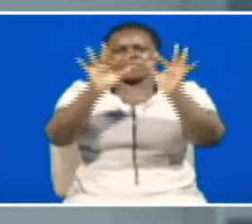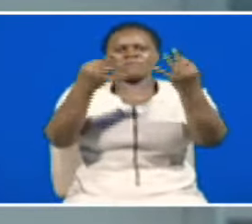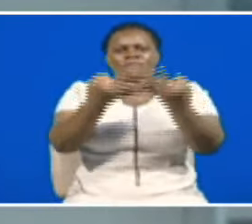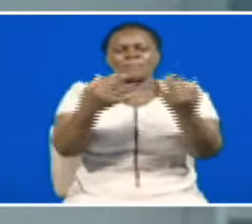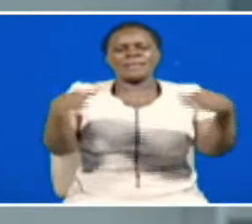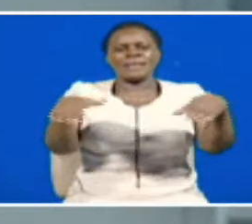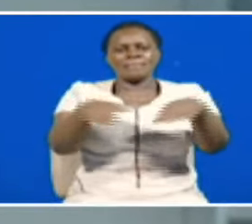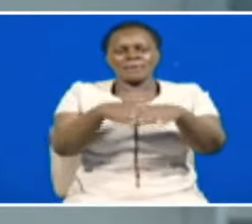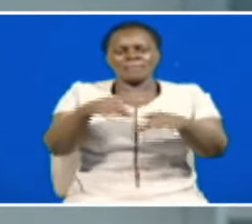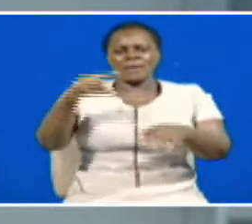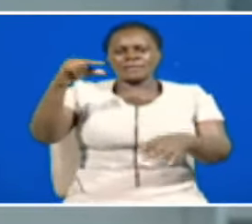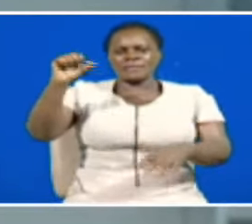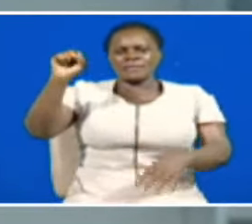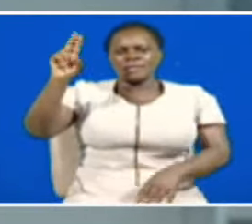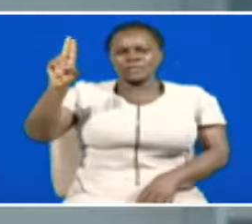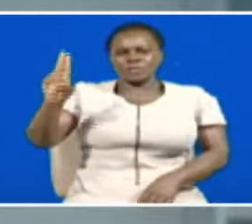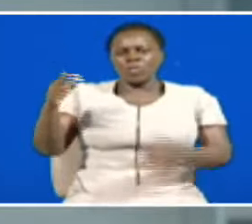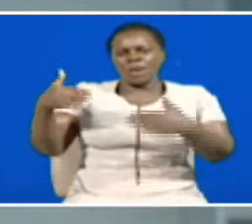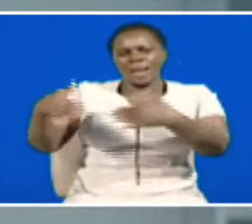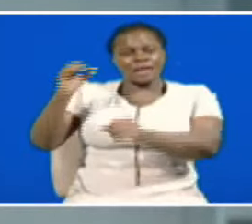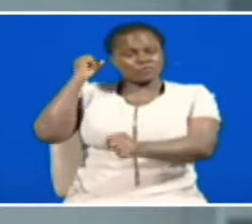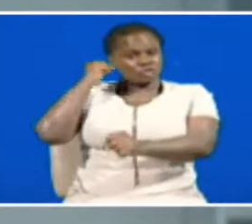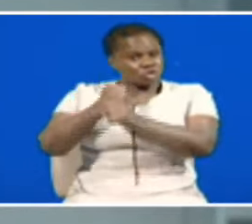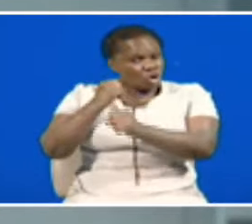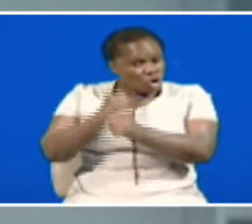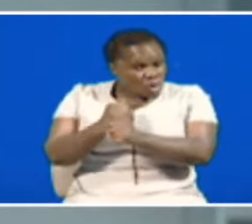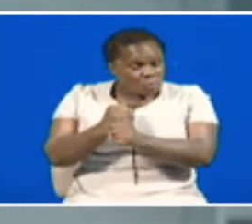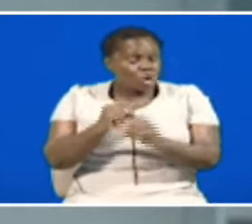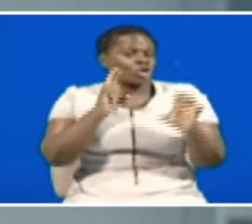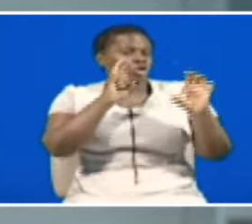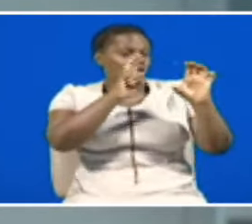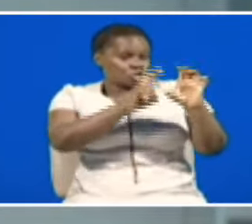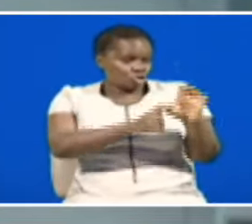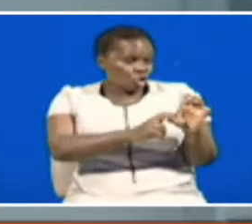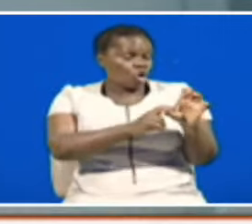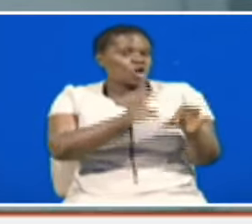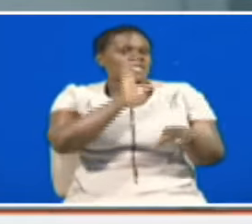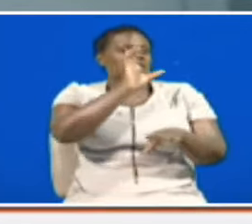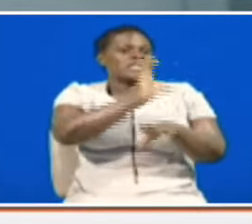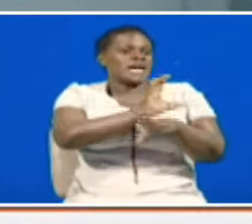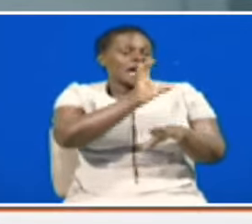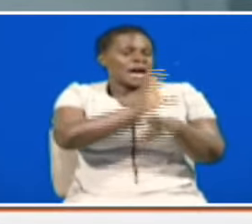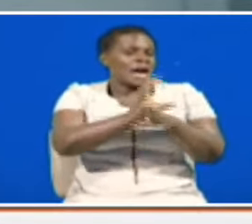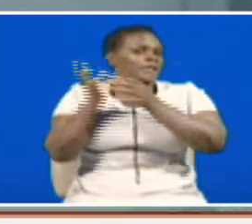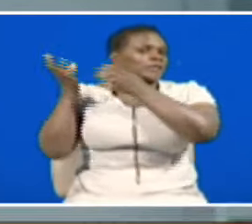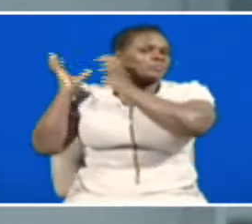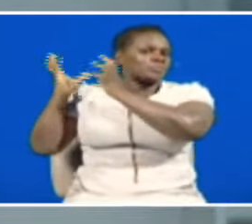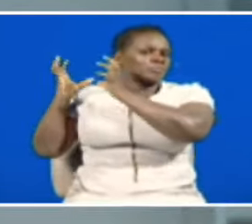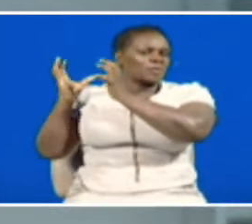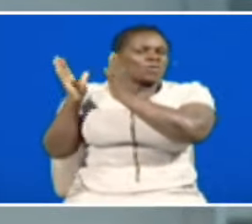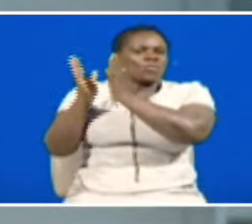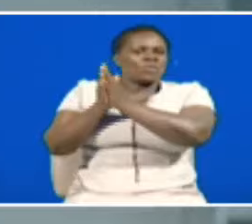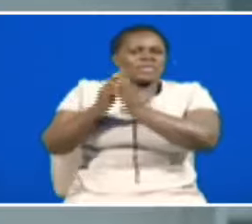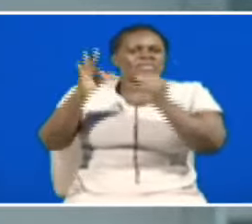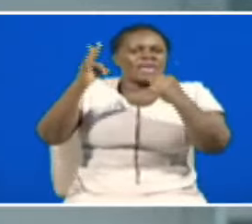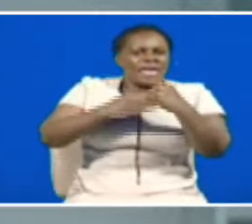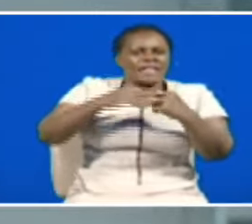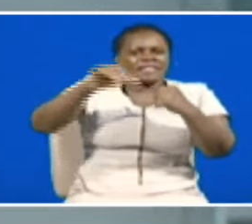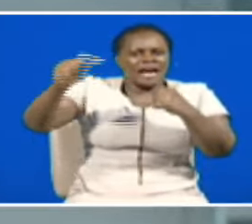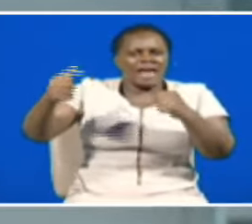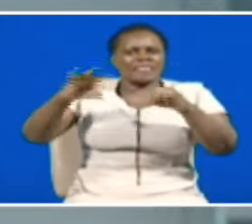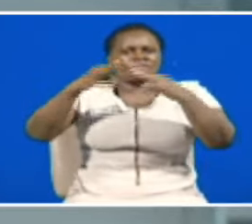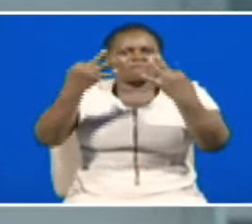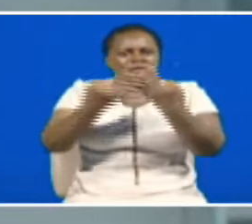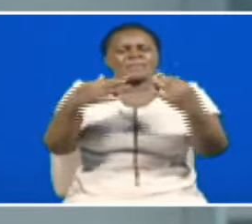members. The GSU officer quit his police job to join Pastor Paul McKenzie's cult together with 8 other